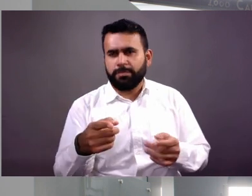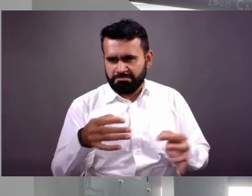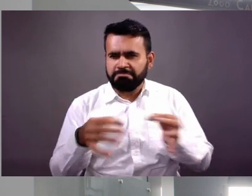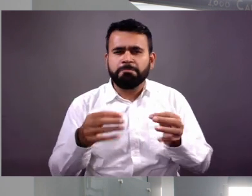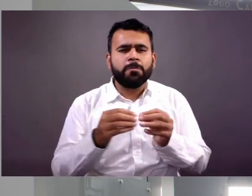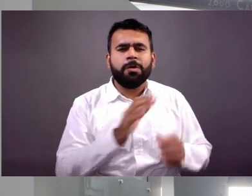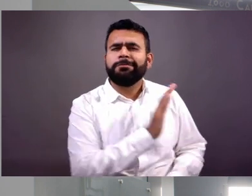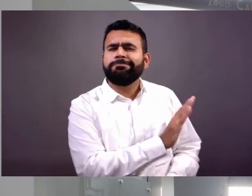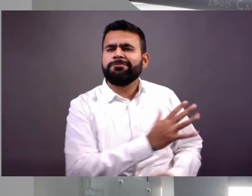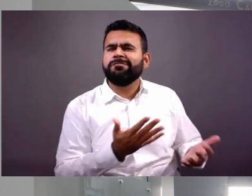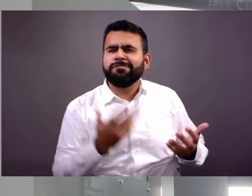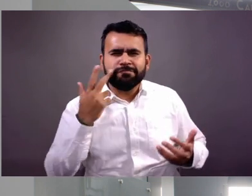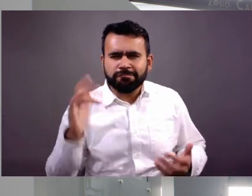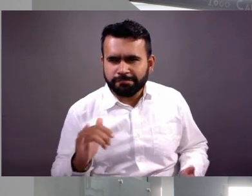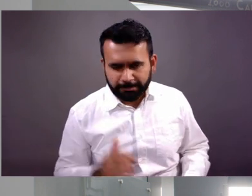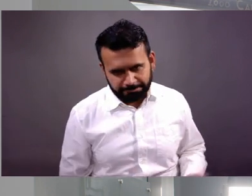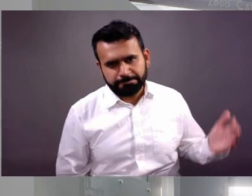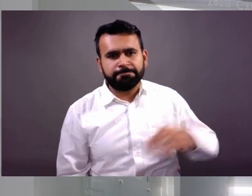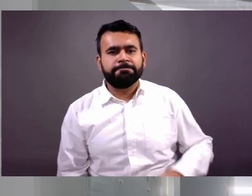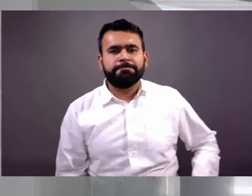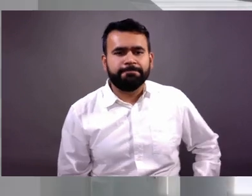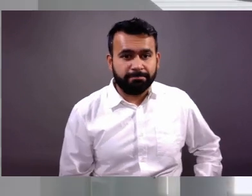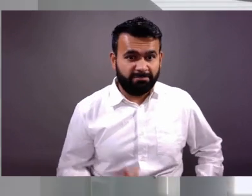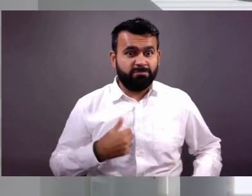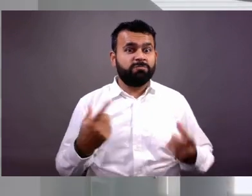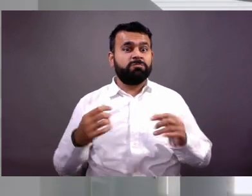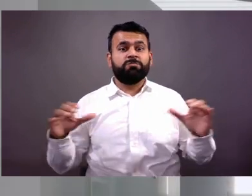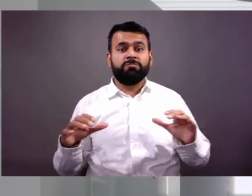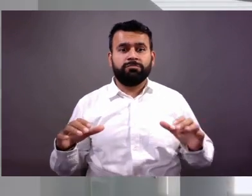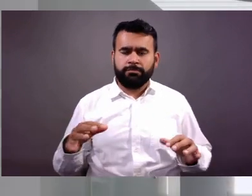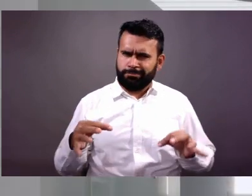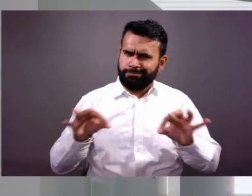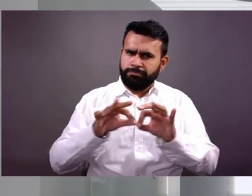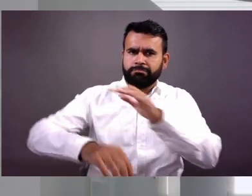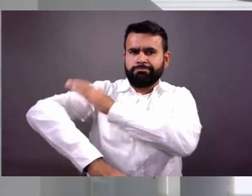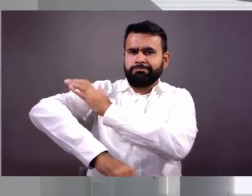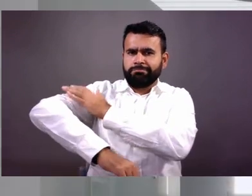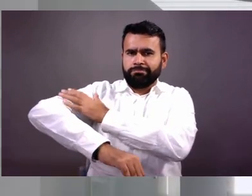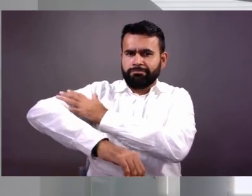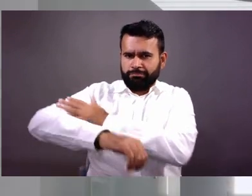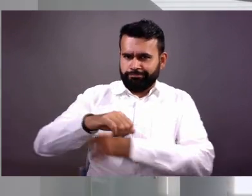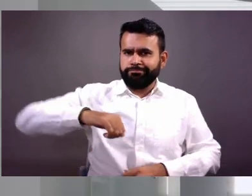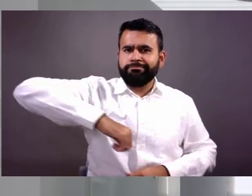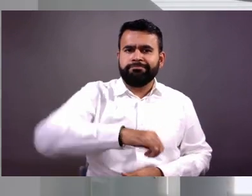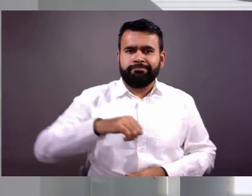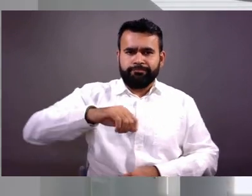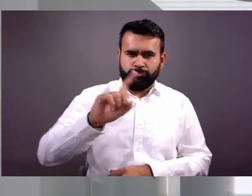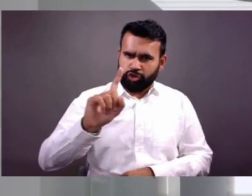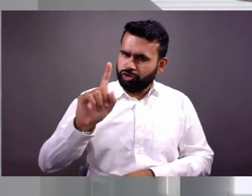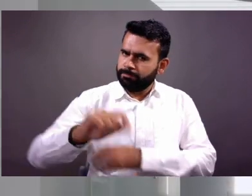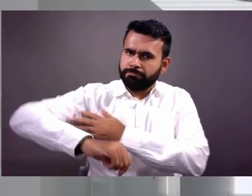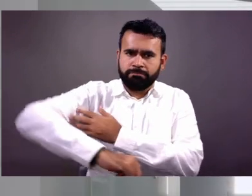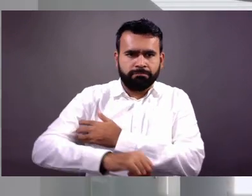shamrock looks in her body and how she's adapted. Janan. How I do it is like you use your arm for the first move is like directs